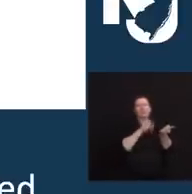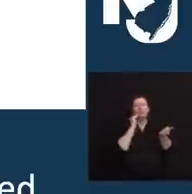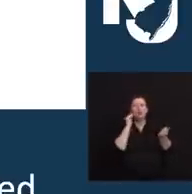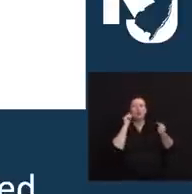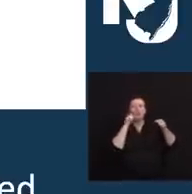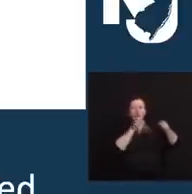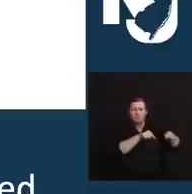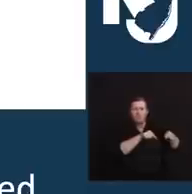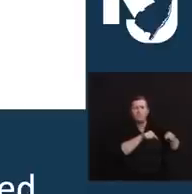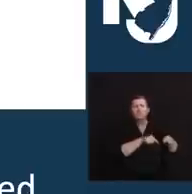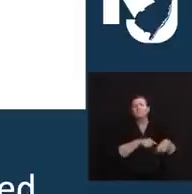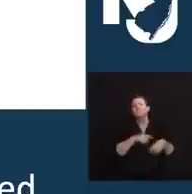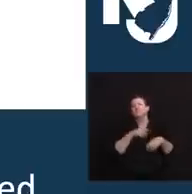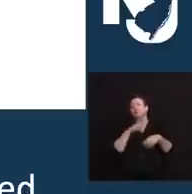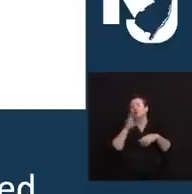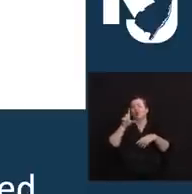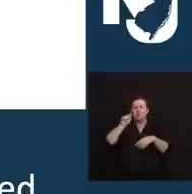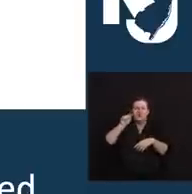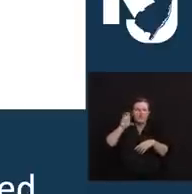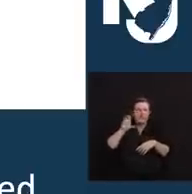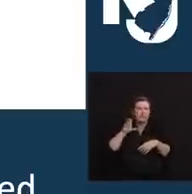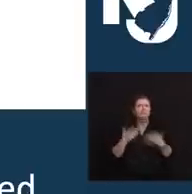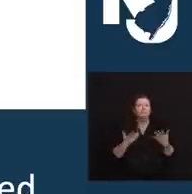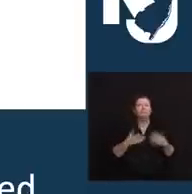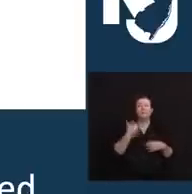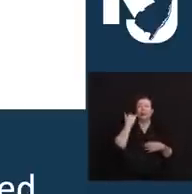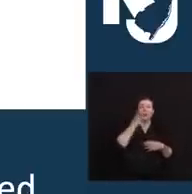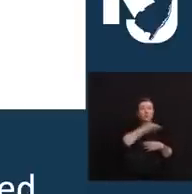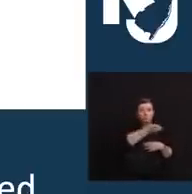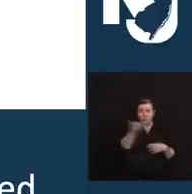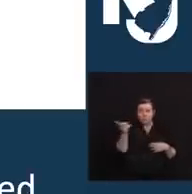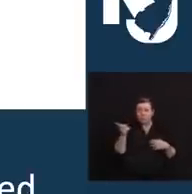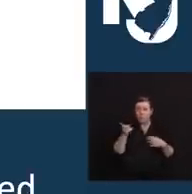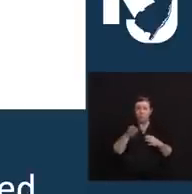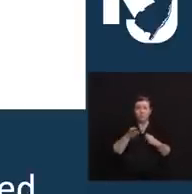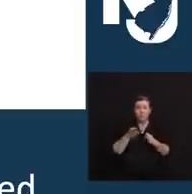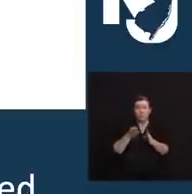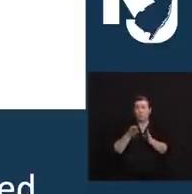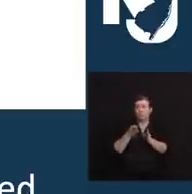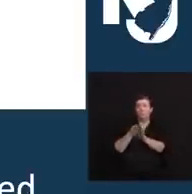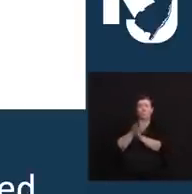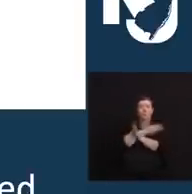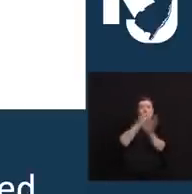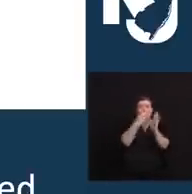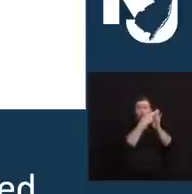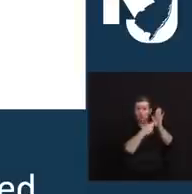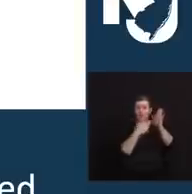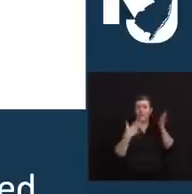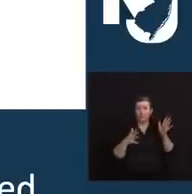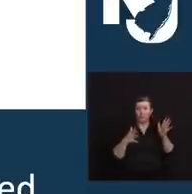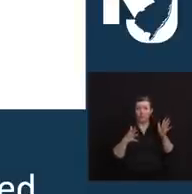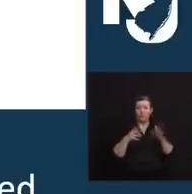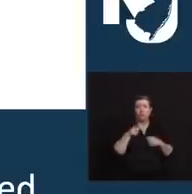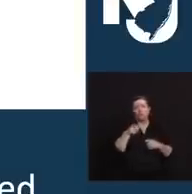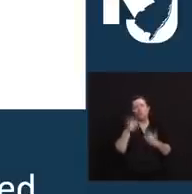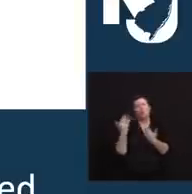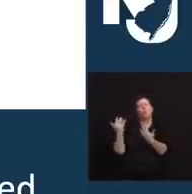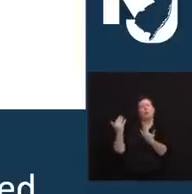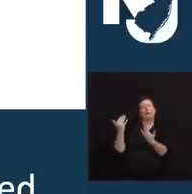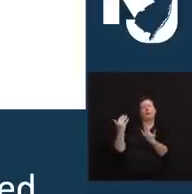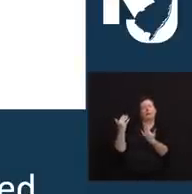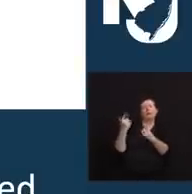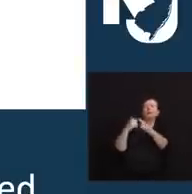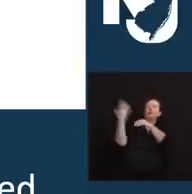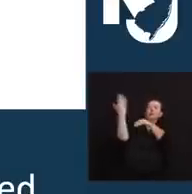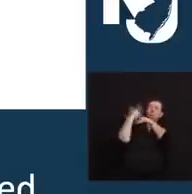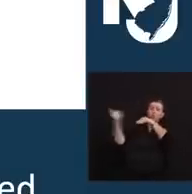by pre-registering, you'll be among the very first to know when the time comes for you to roll up your sleeves.